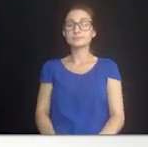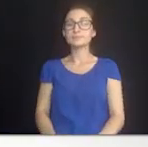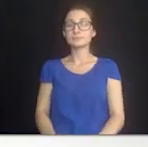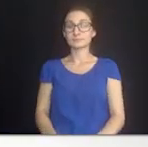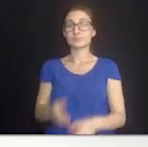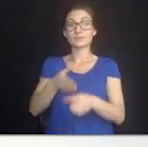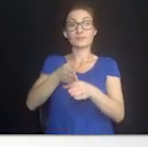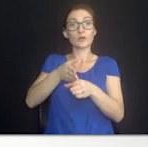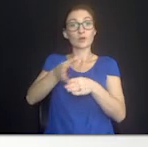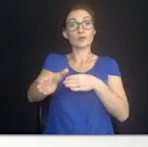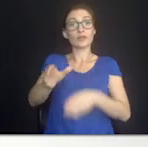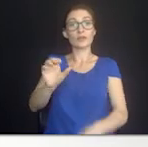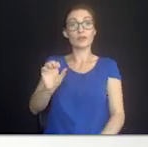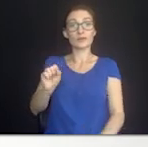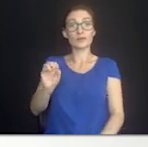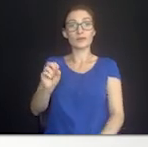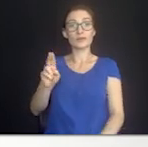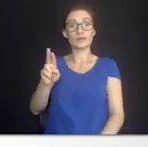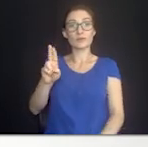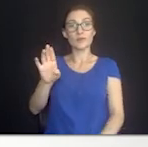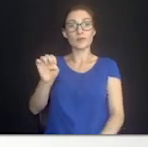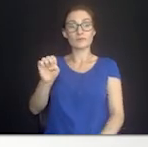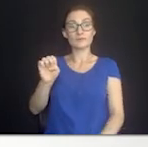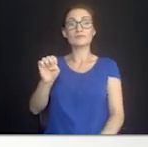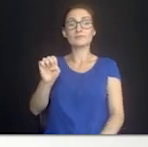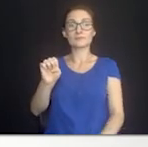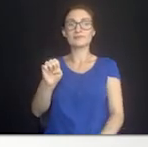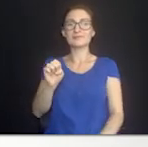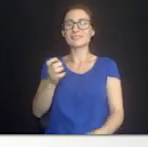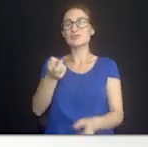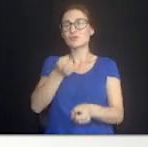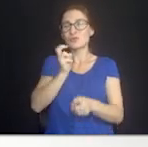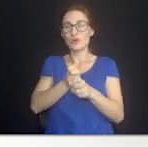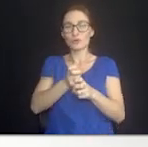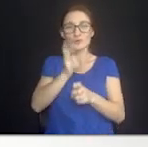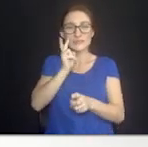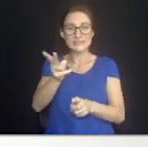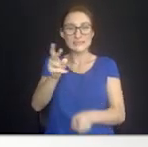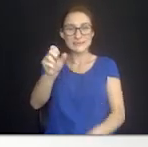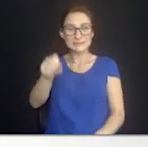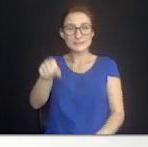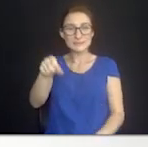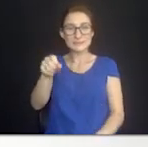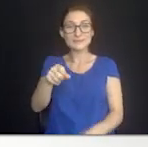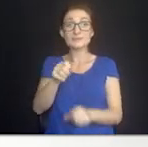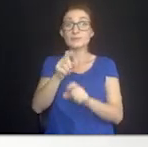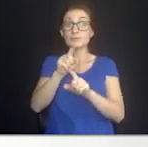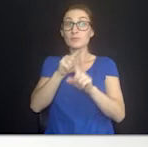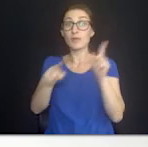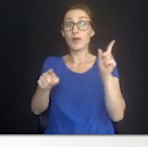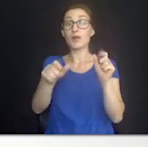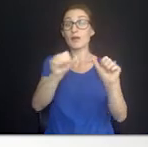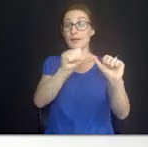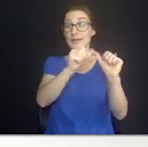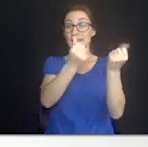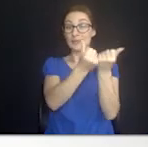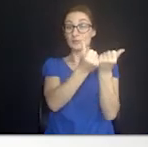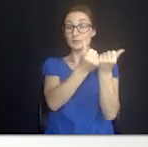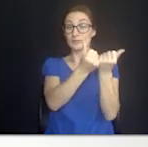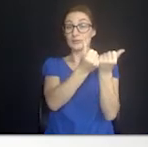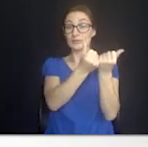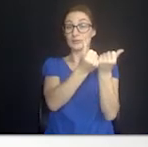see it. CareerSource Florida. So if you'll notice, it's probably hard to see, but you'll see there's under